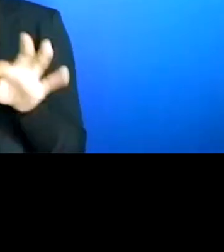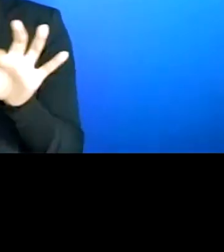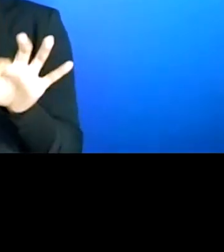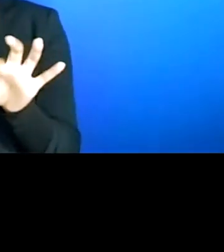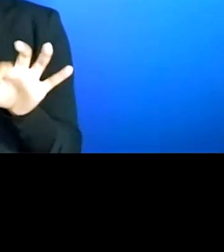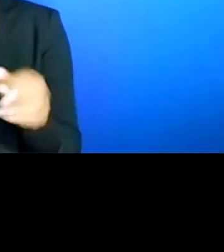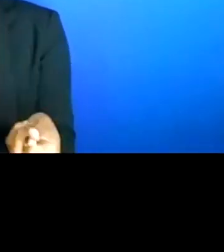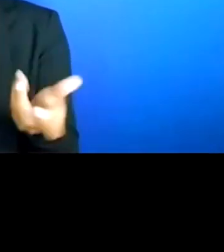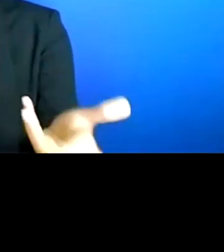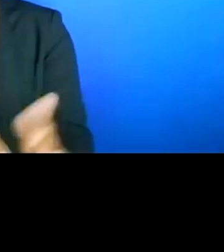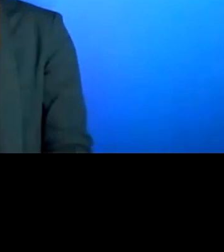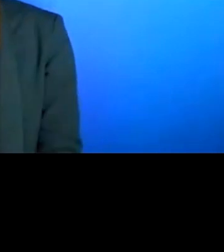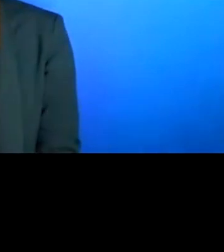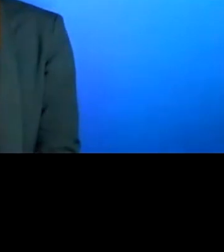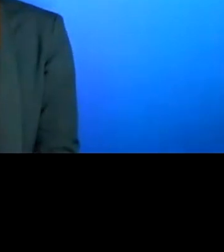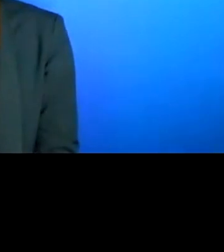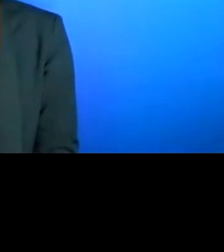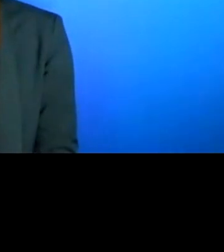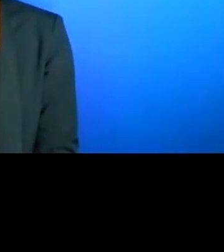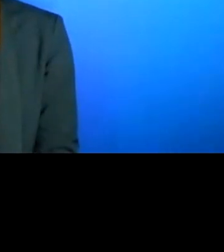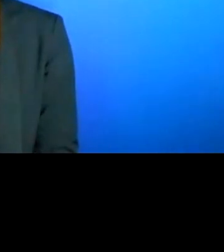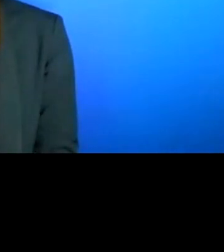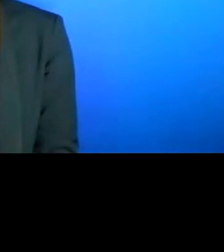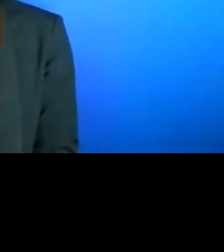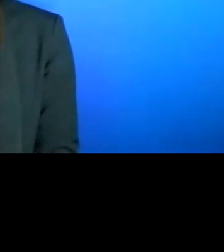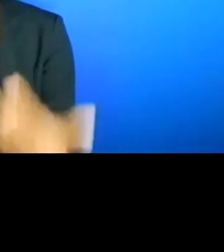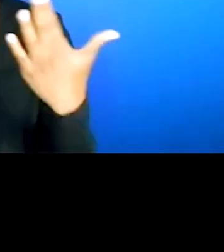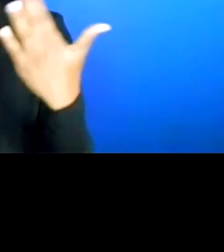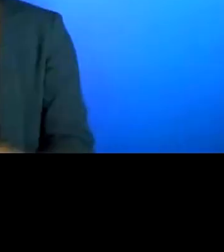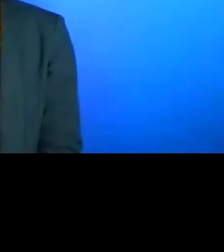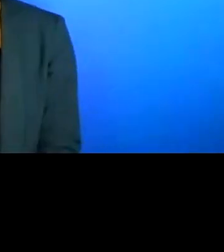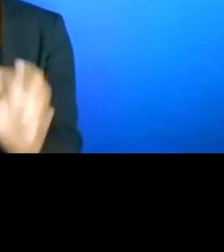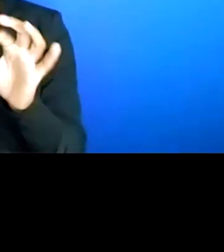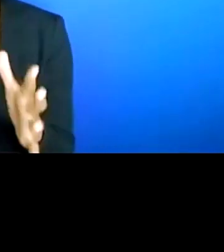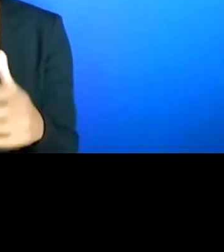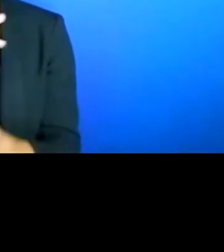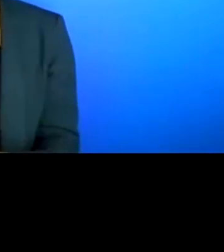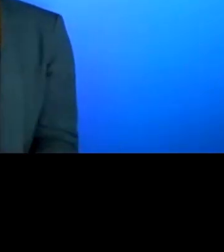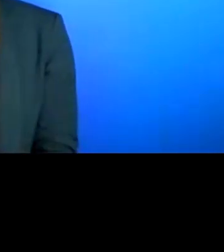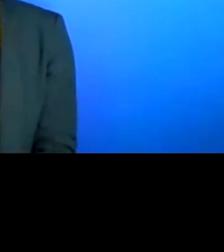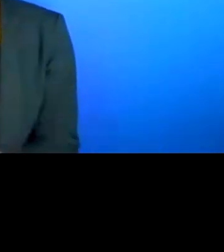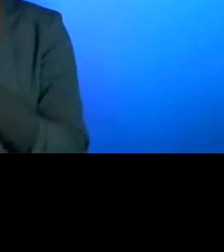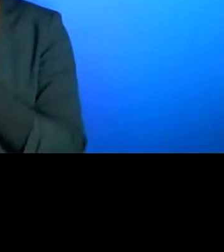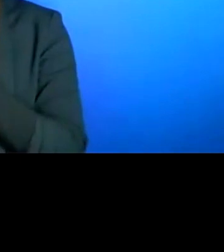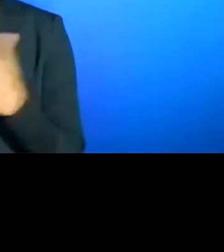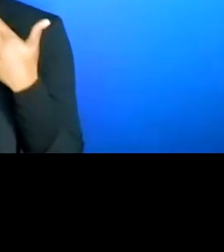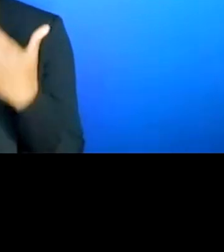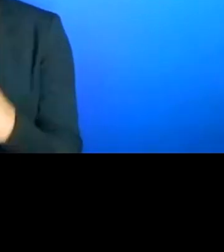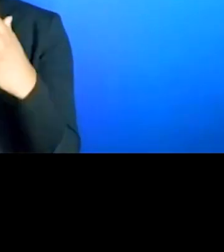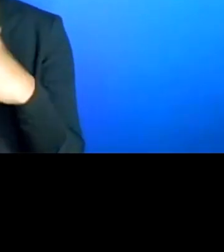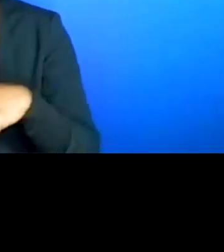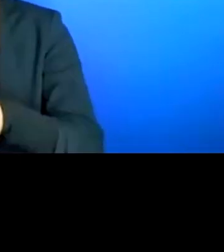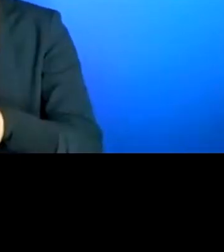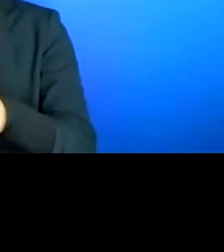being provided today. I want to thank our ASL interpreters who are here and our closed captioners for the work they're